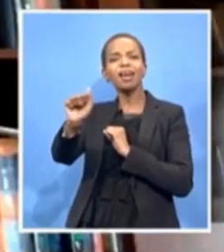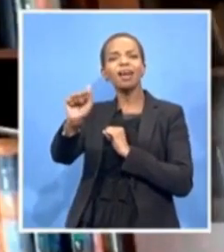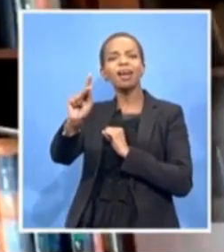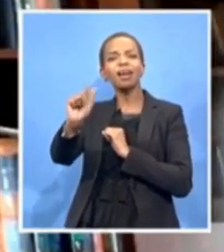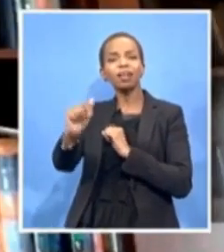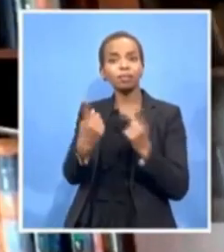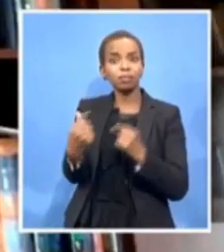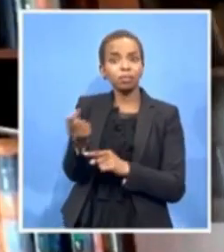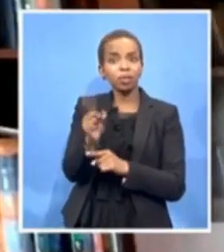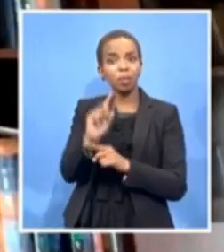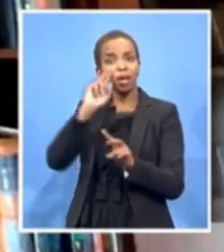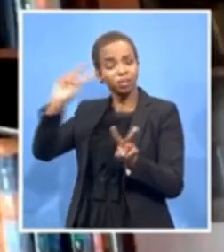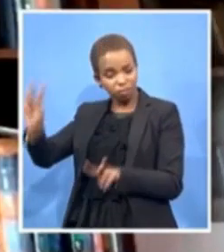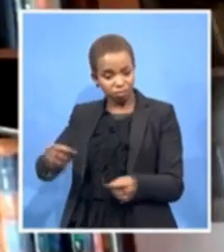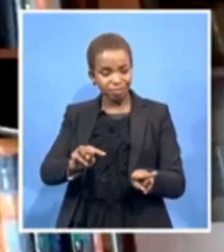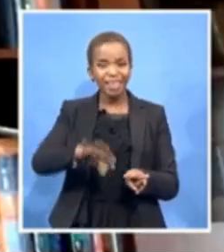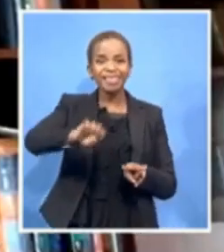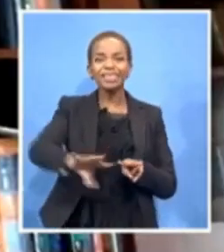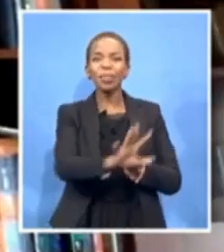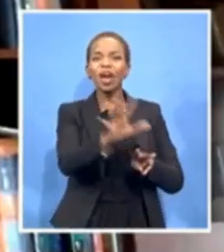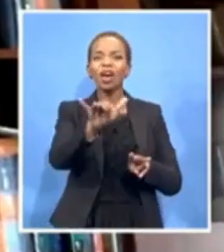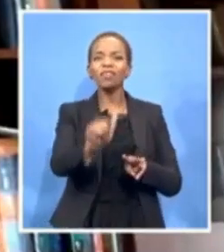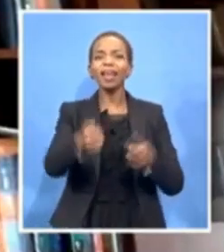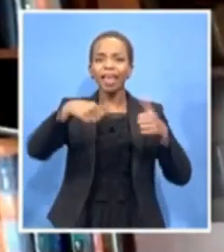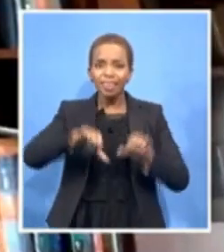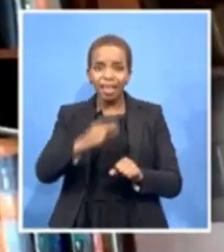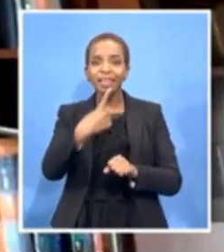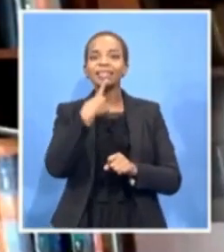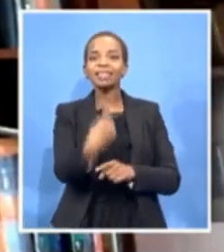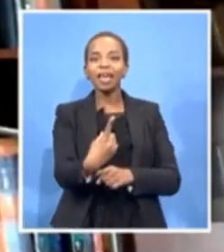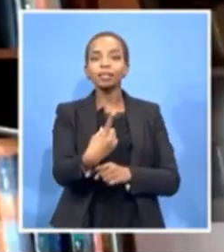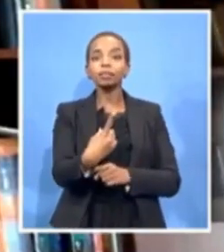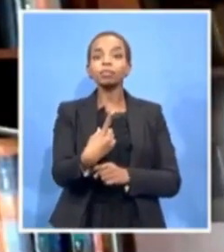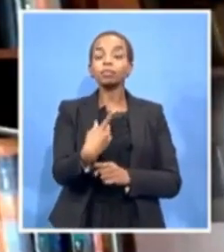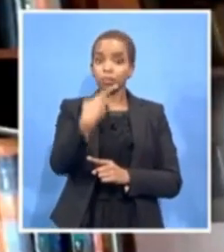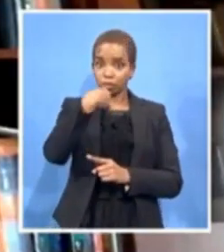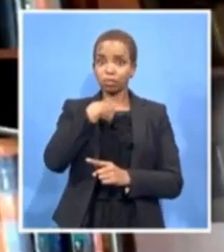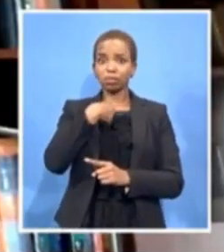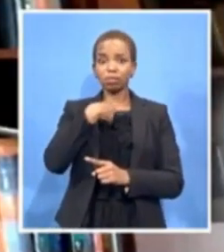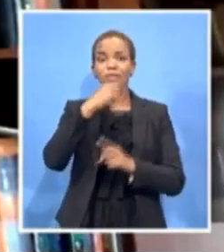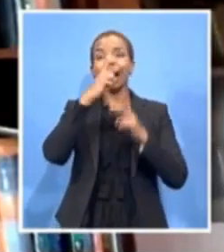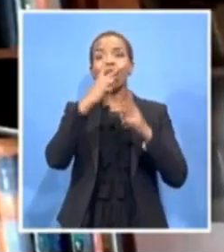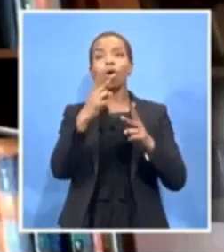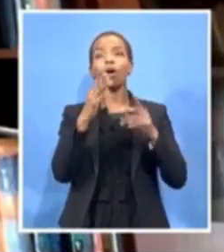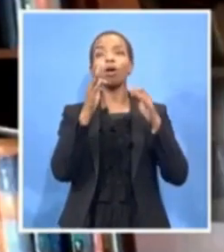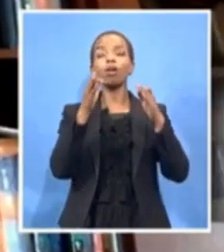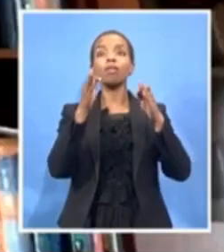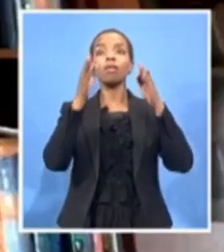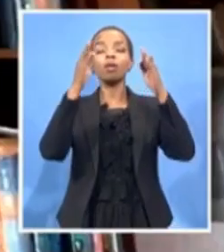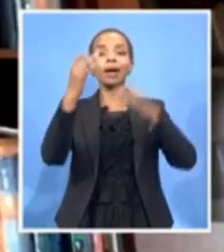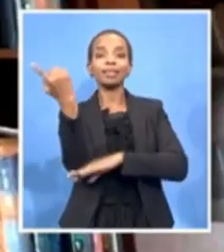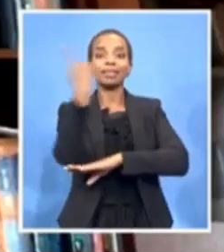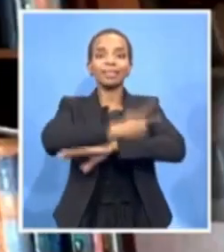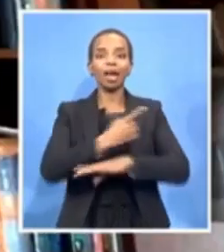other things, that I look to the day when I go through the Sahara and I cast my